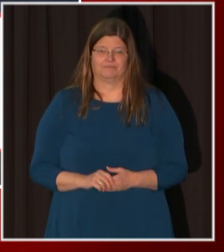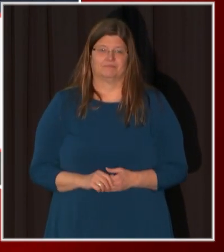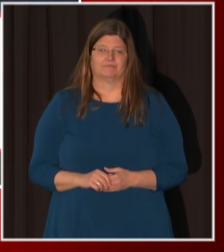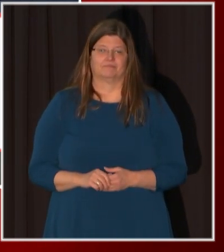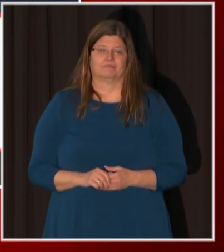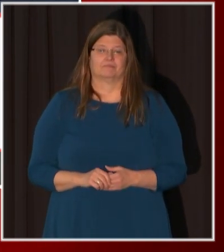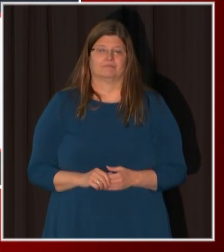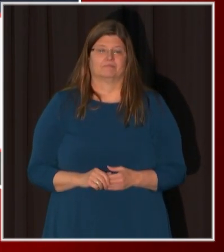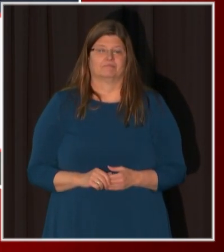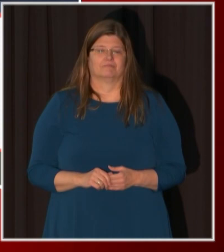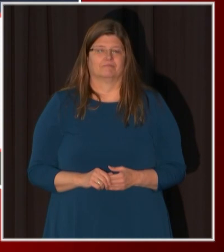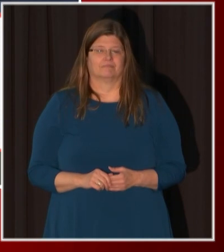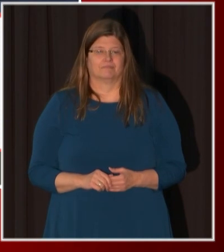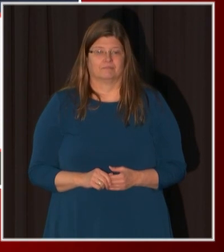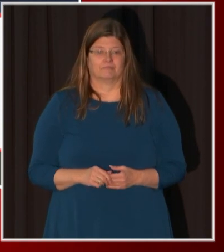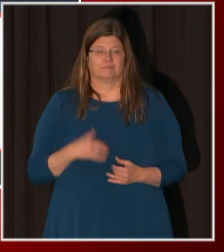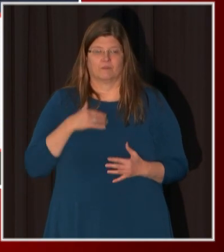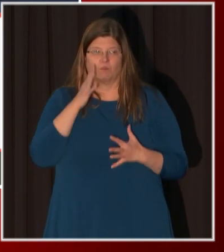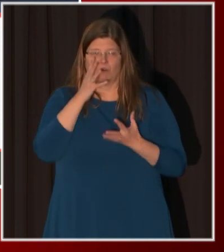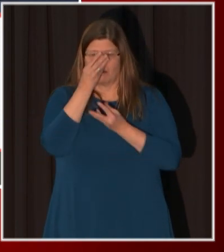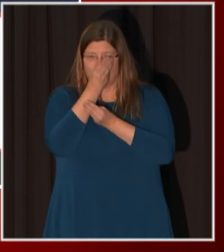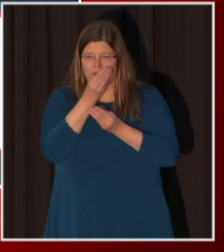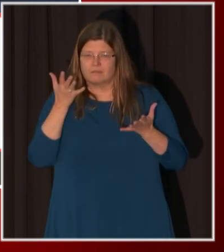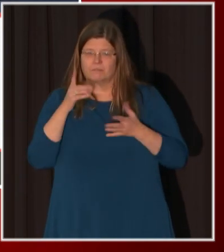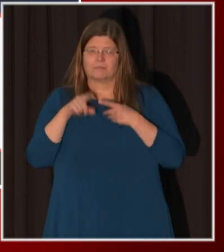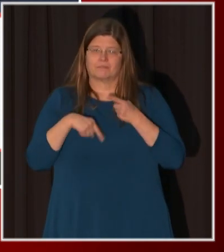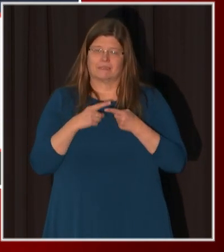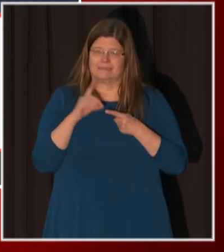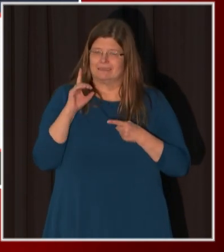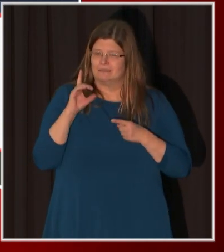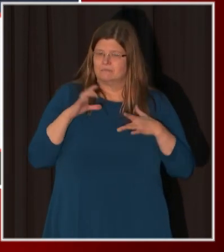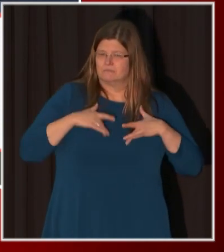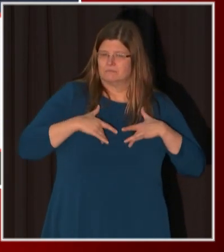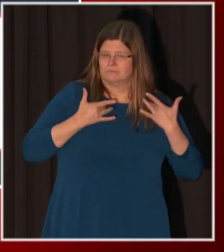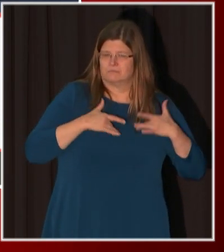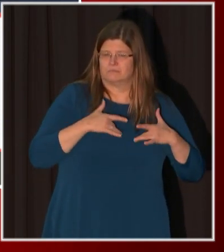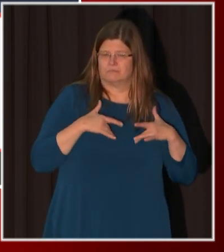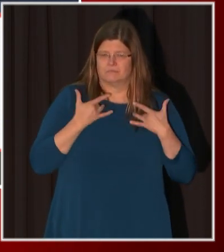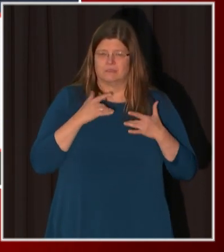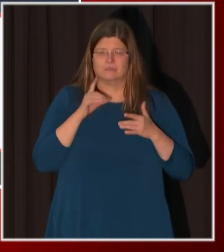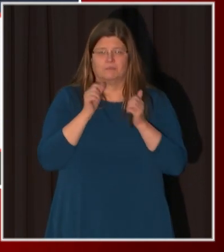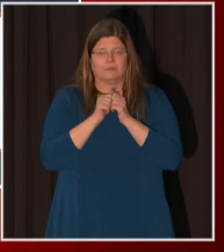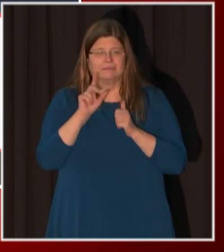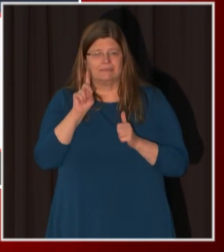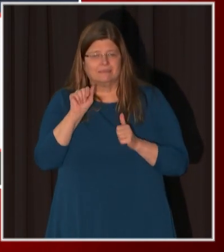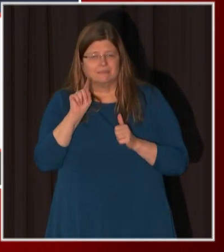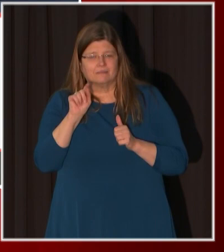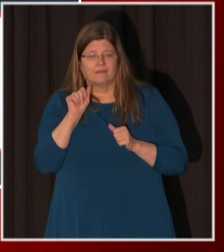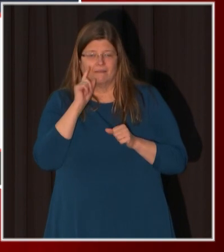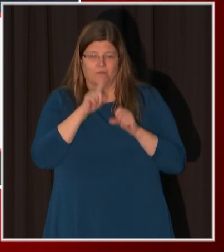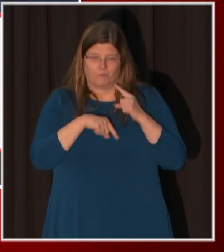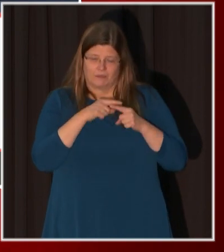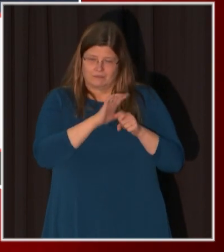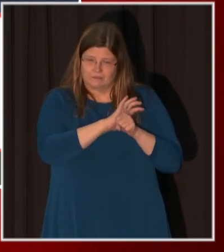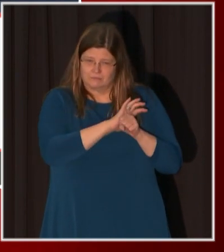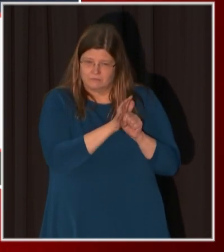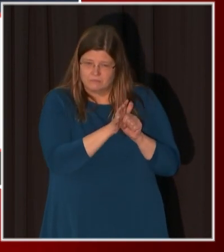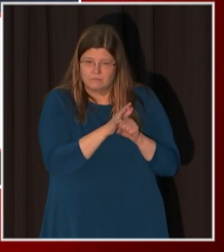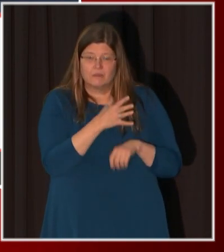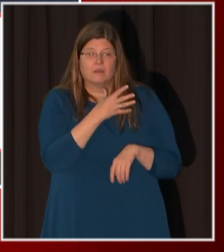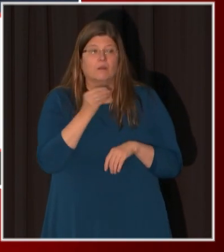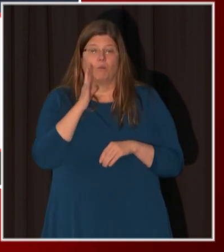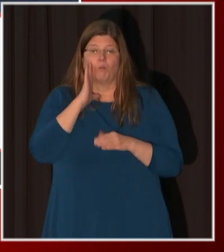on the district's response to COVID 19. We will provide an update on our medical